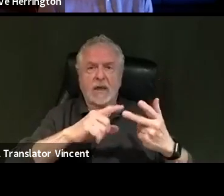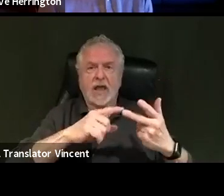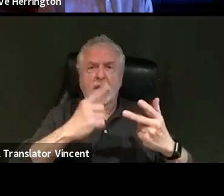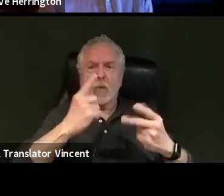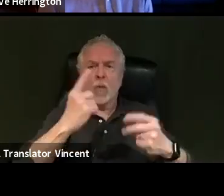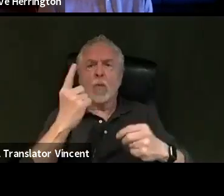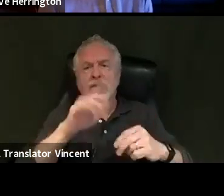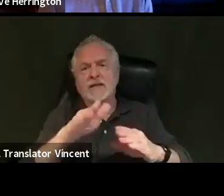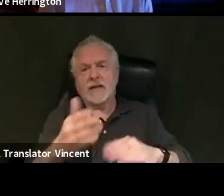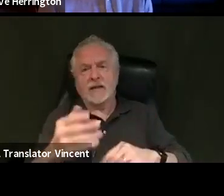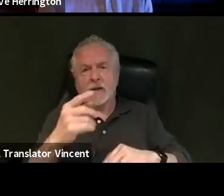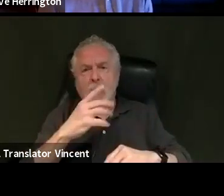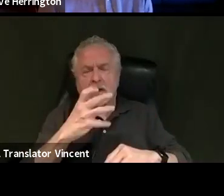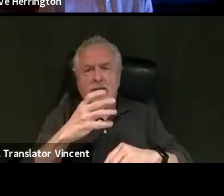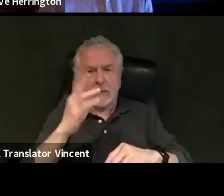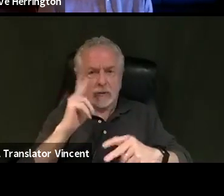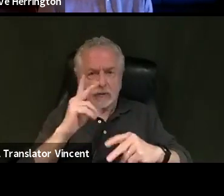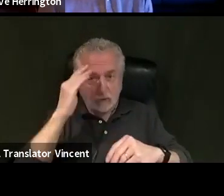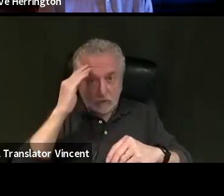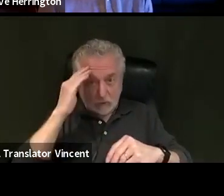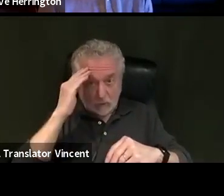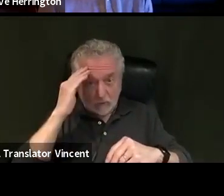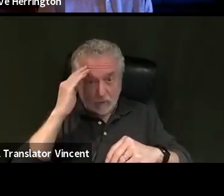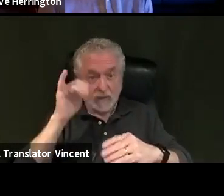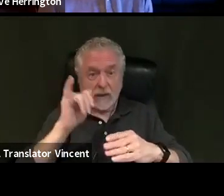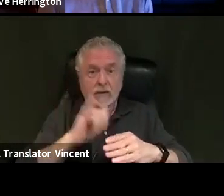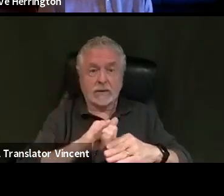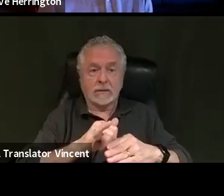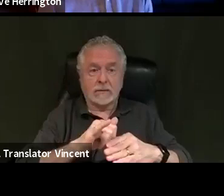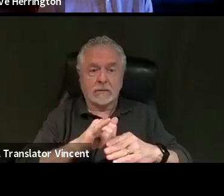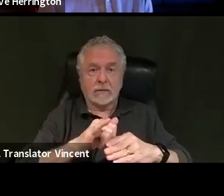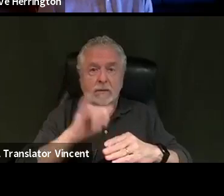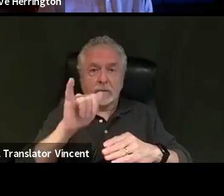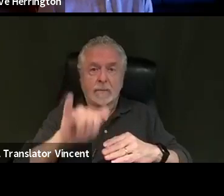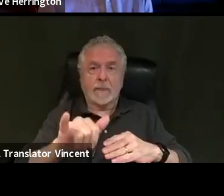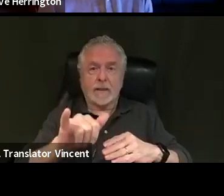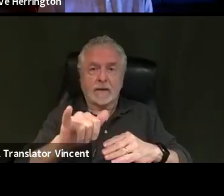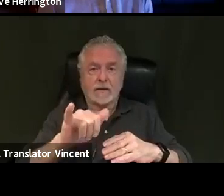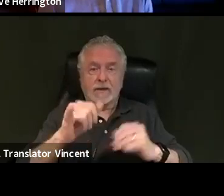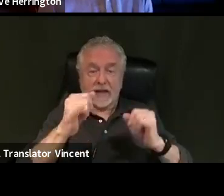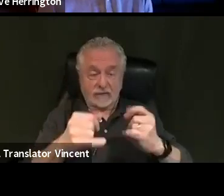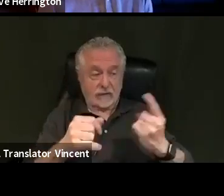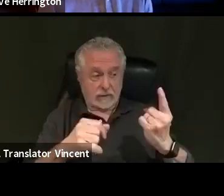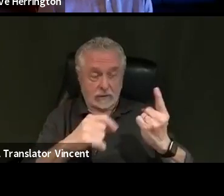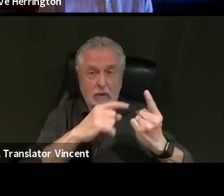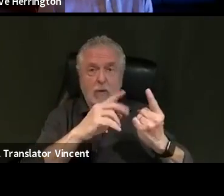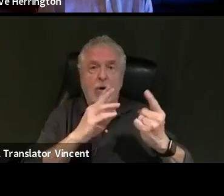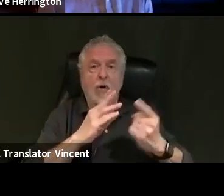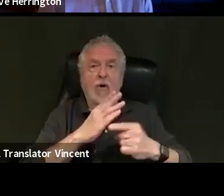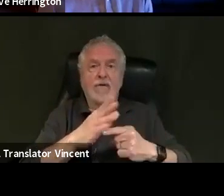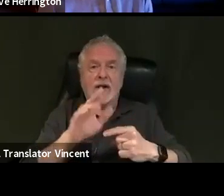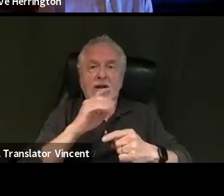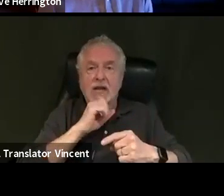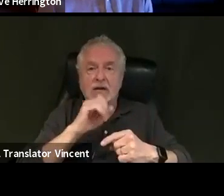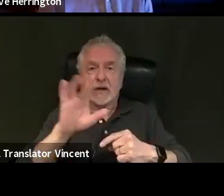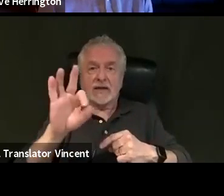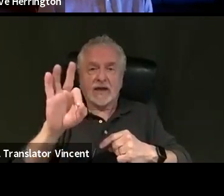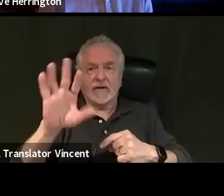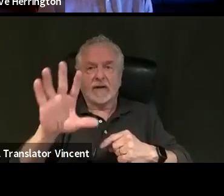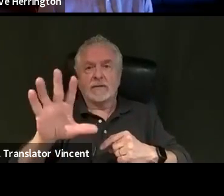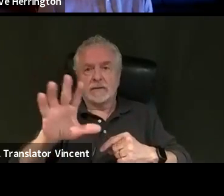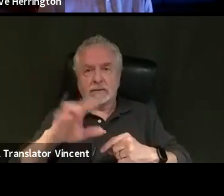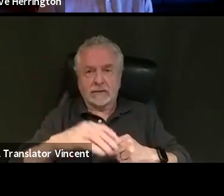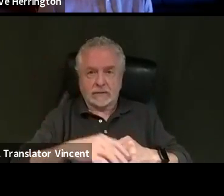this one death. And I just want to let people know that this individual was over the age of